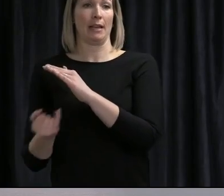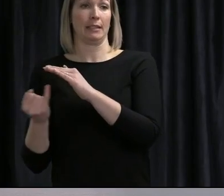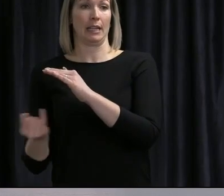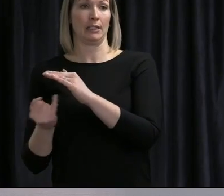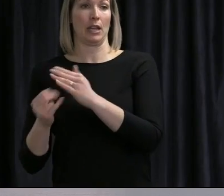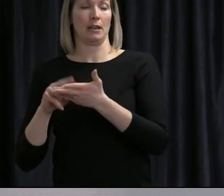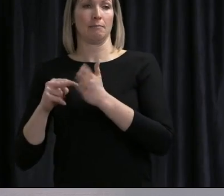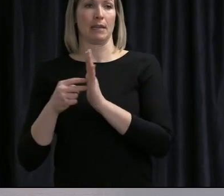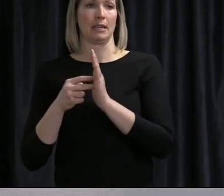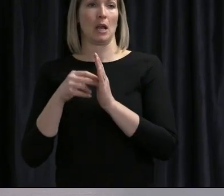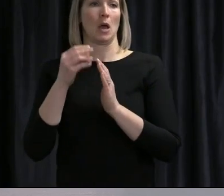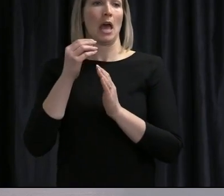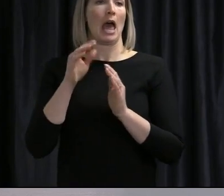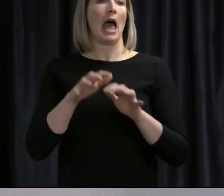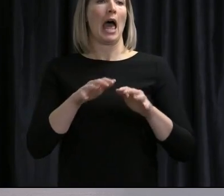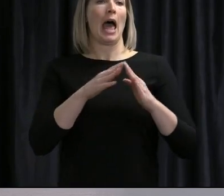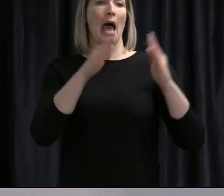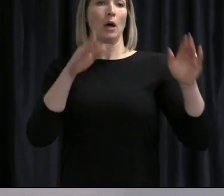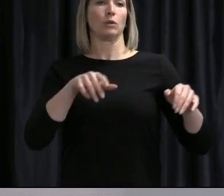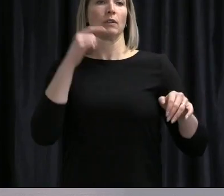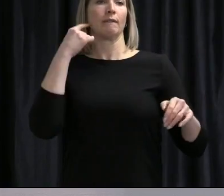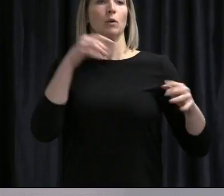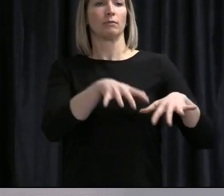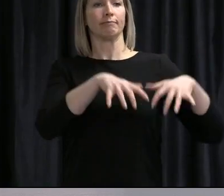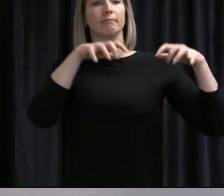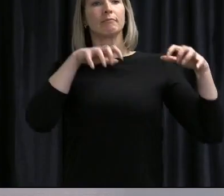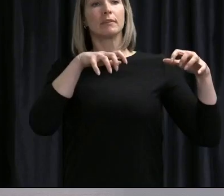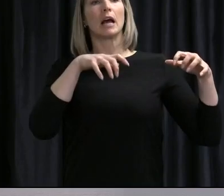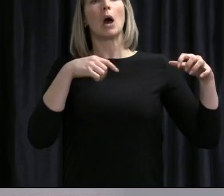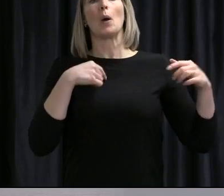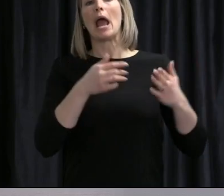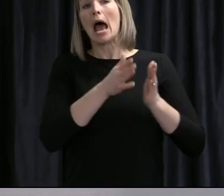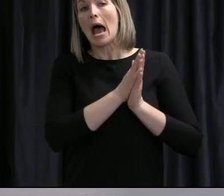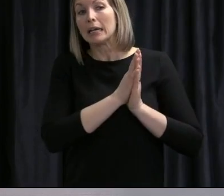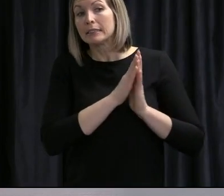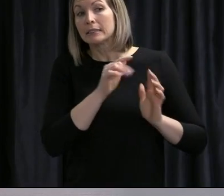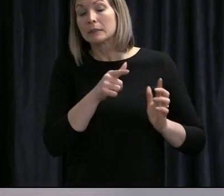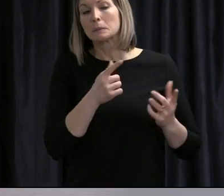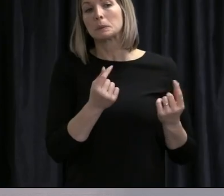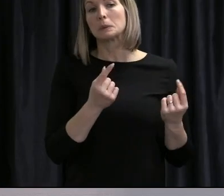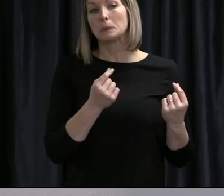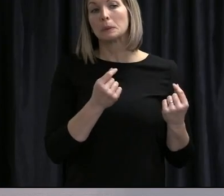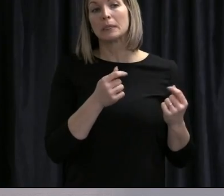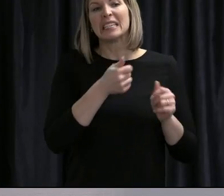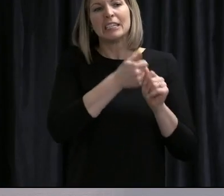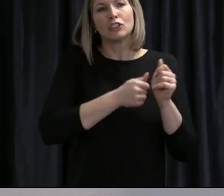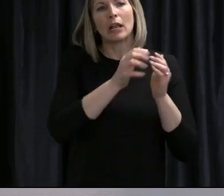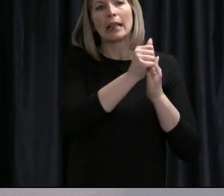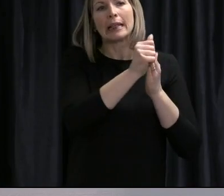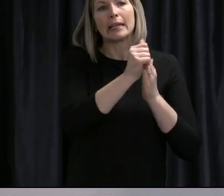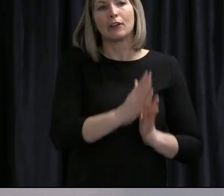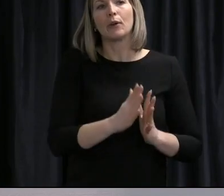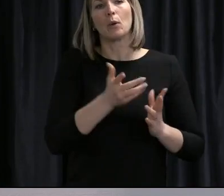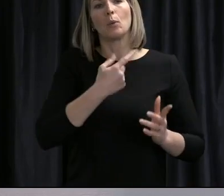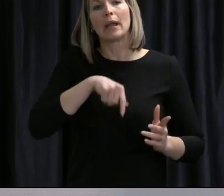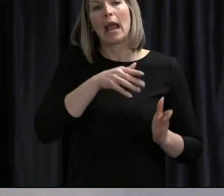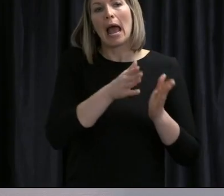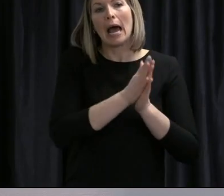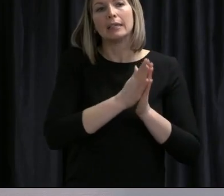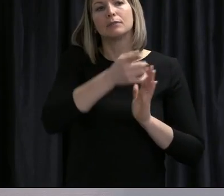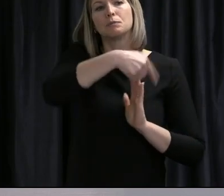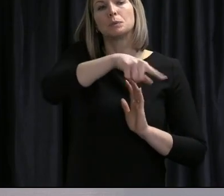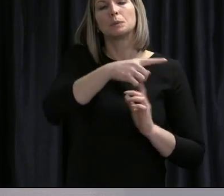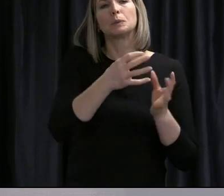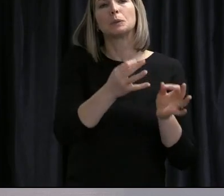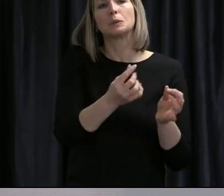asked and we had this discussion this morning, so we've asked the House leaders now over the next day or two to get together and, make a